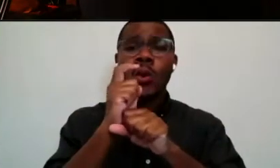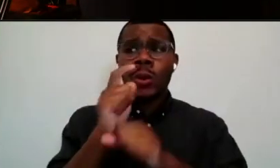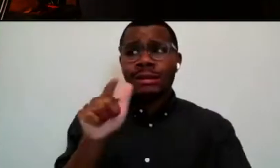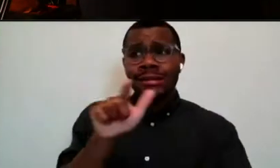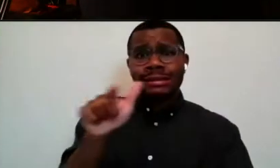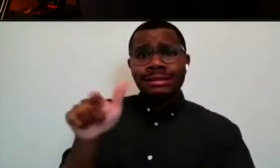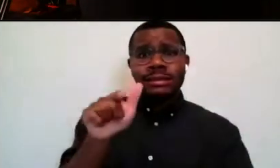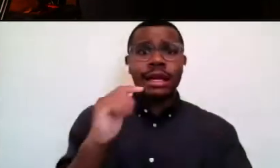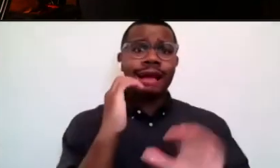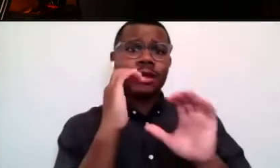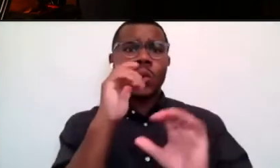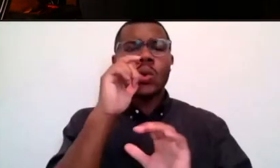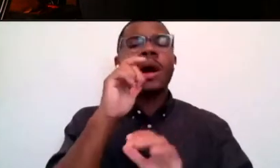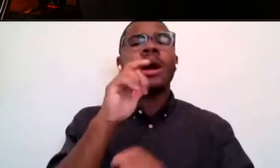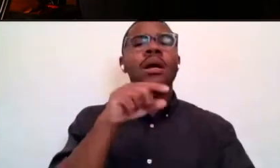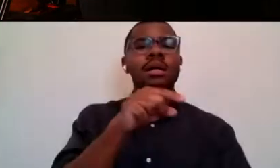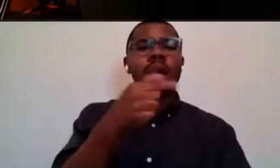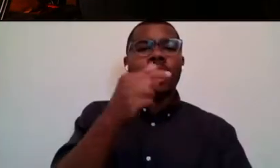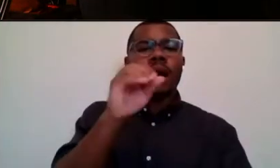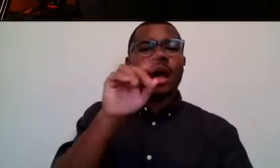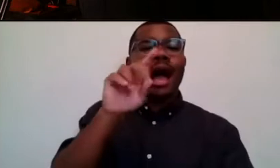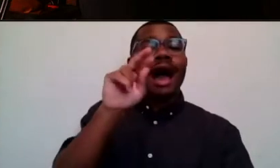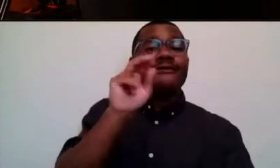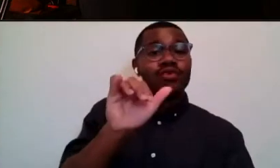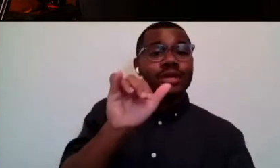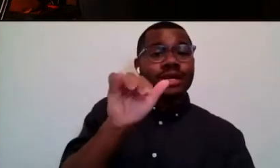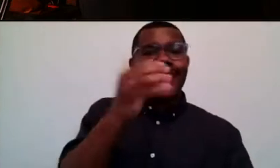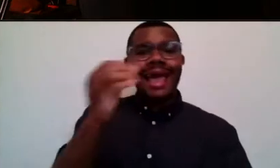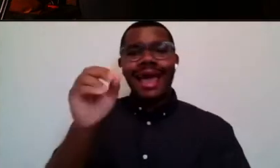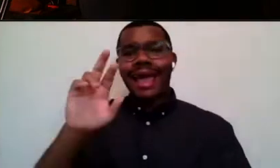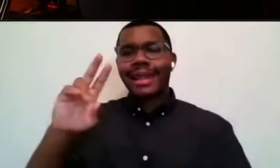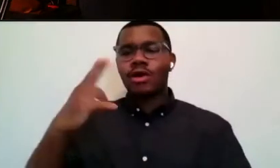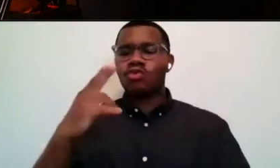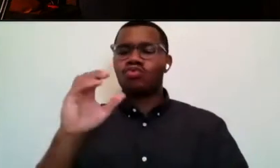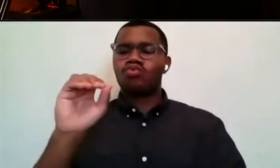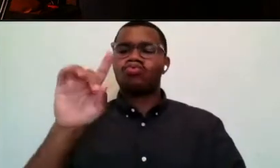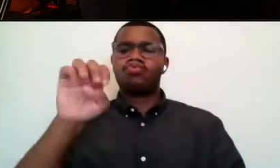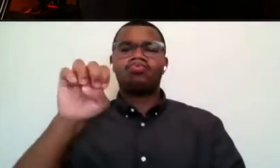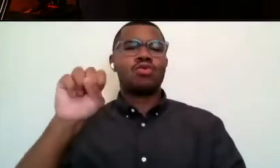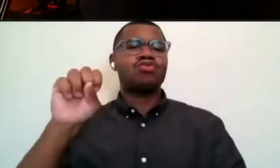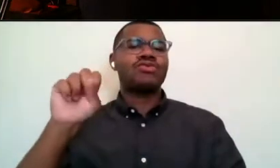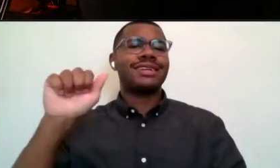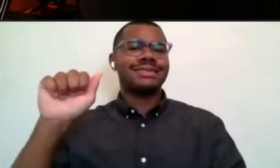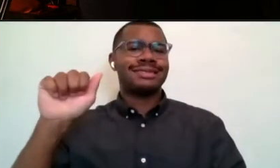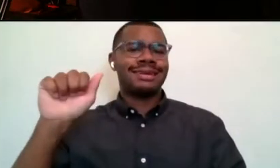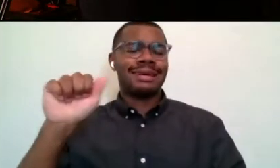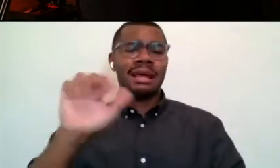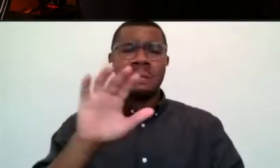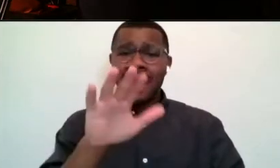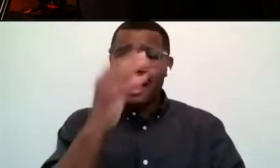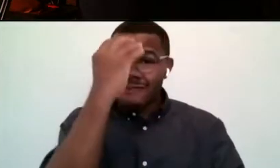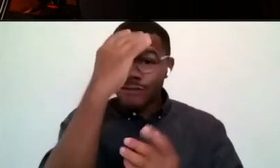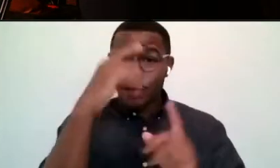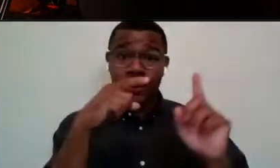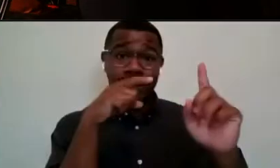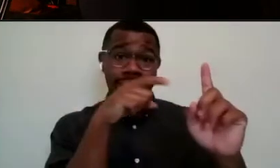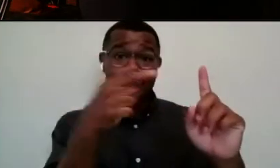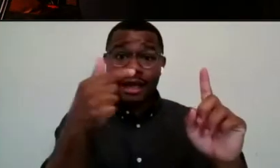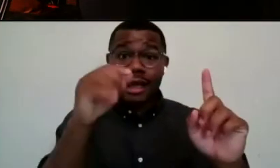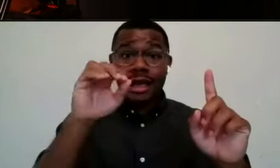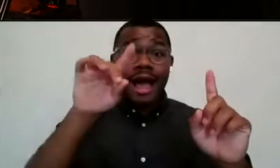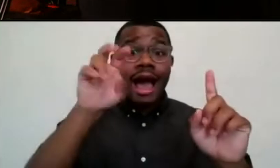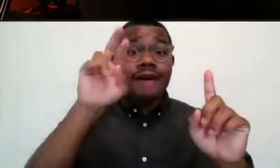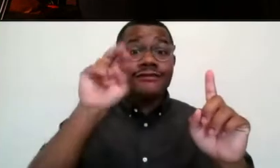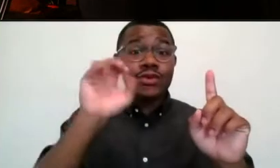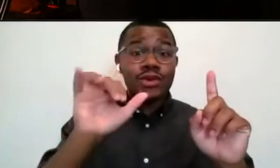And Godfrey will introduce Rhodessa, but I want to say a word about Godfrey L. Simmons Jr., who in addition